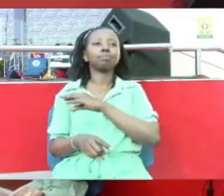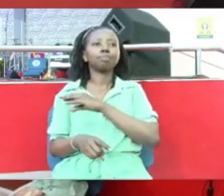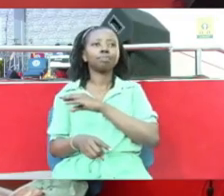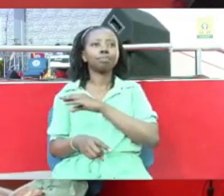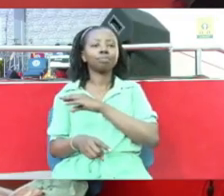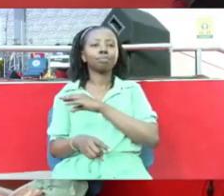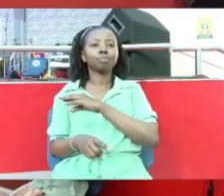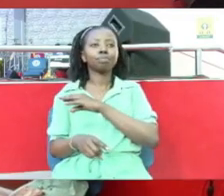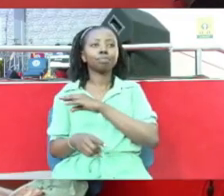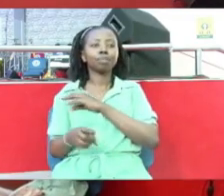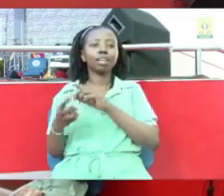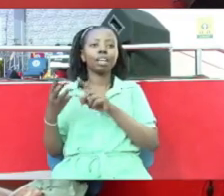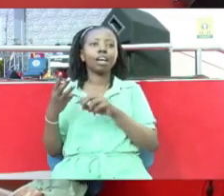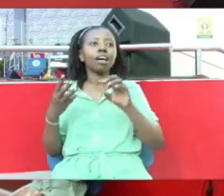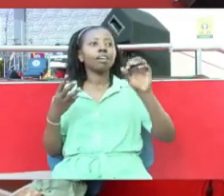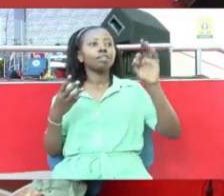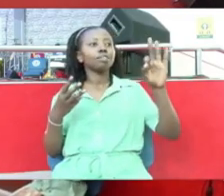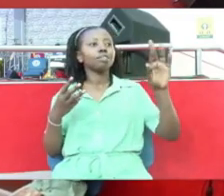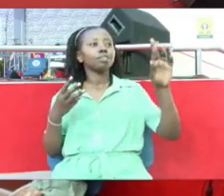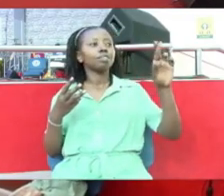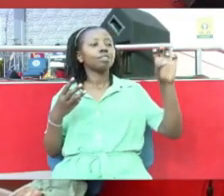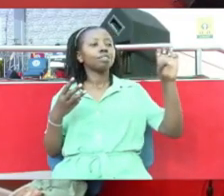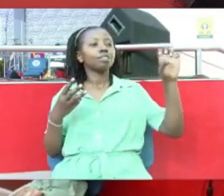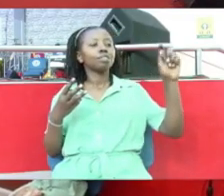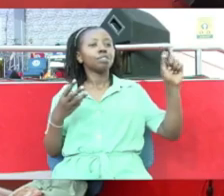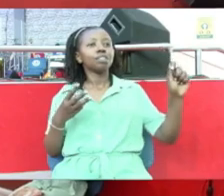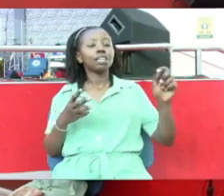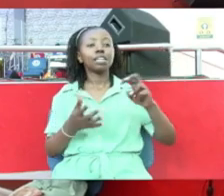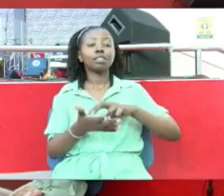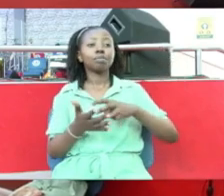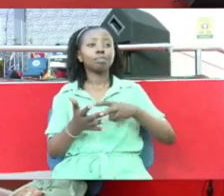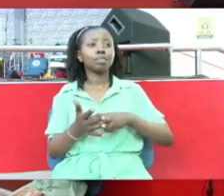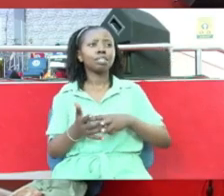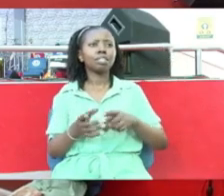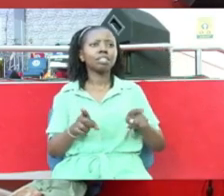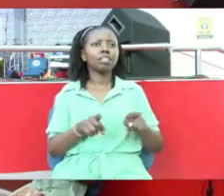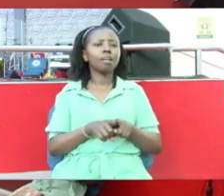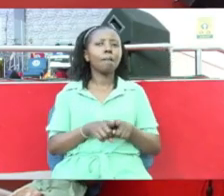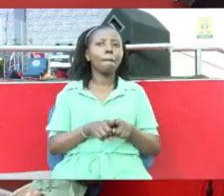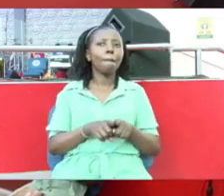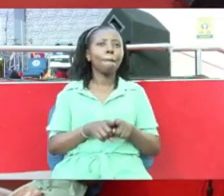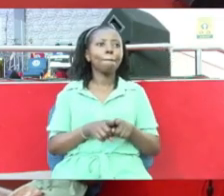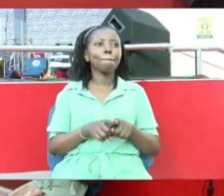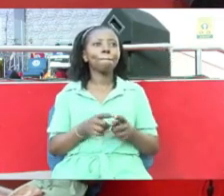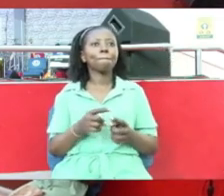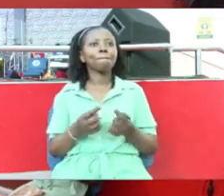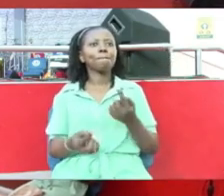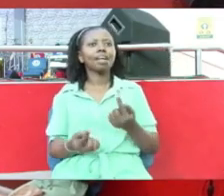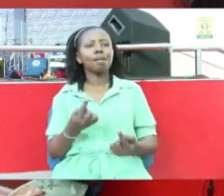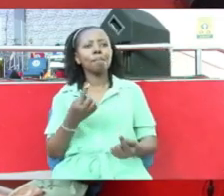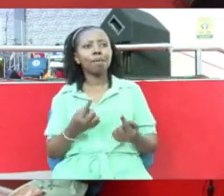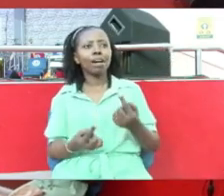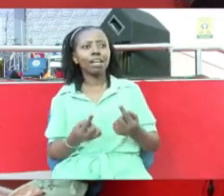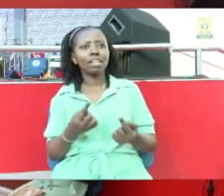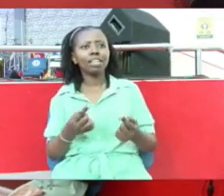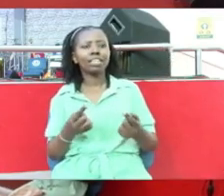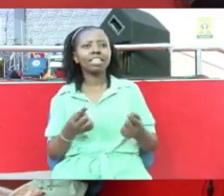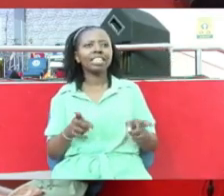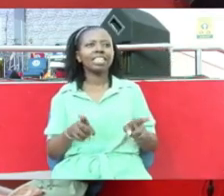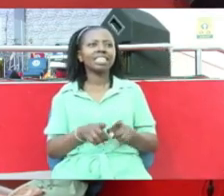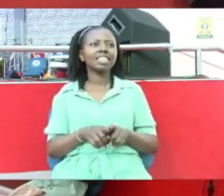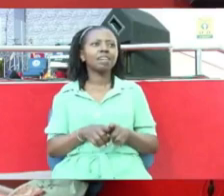Now, fretting means to burn, to blaze up,